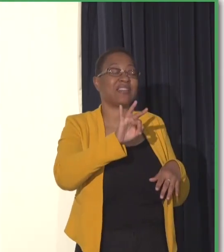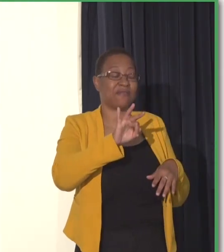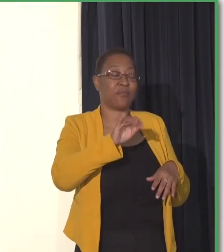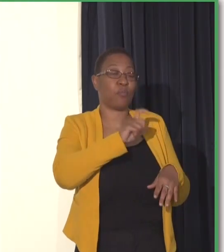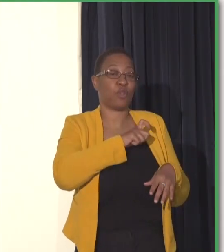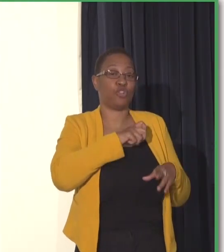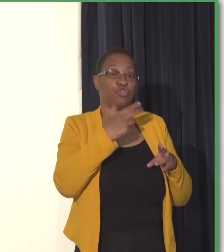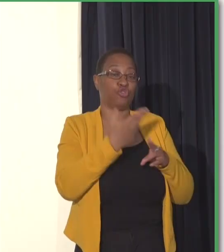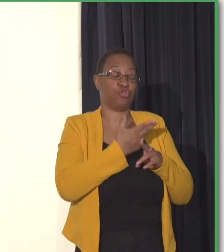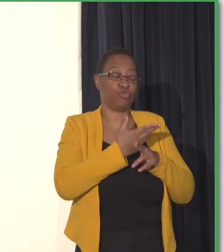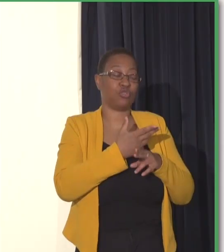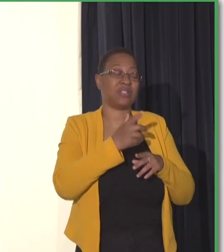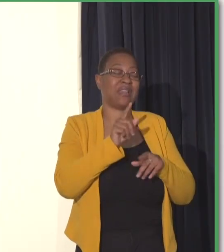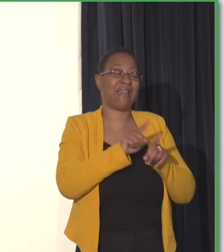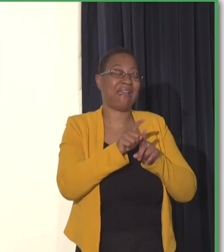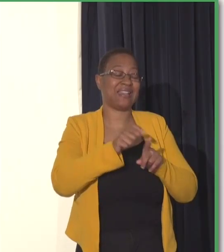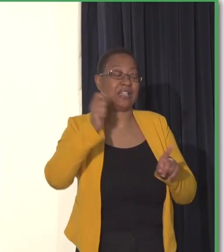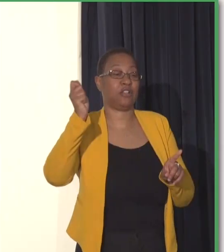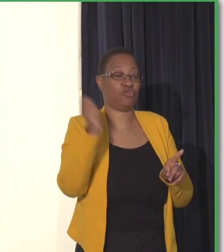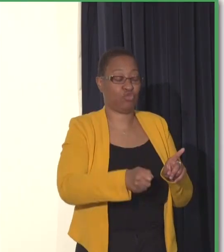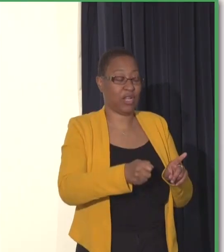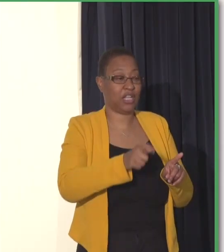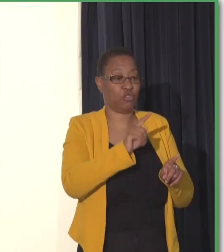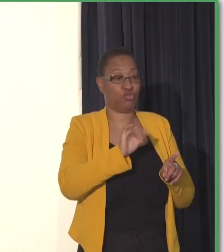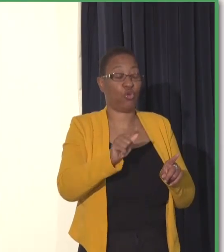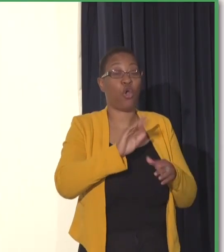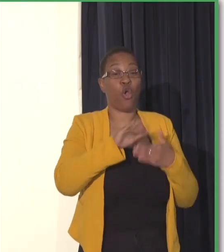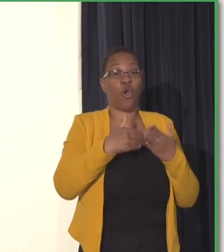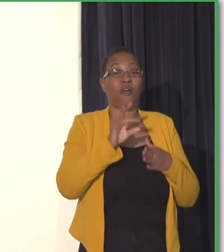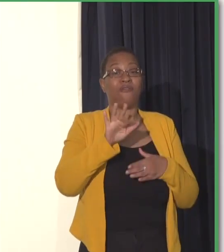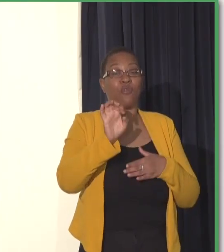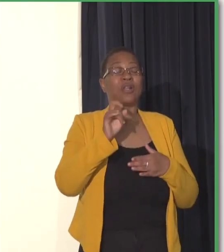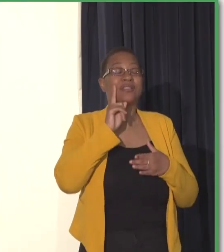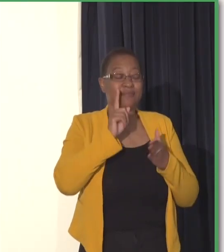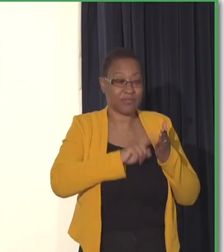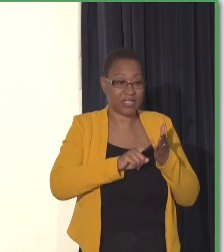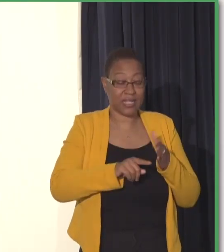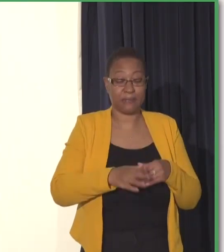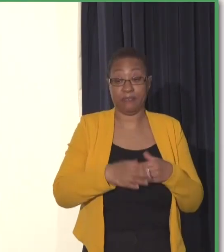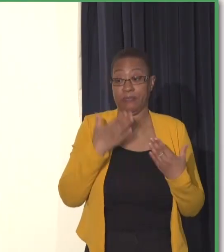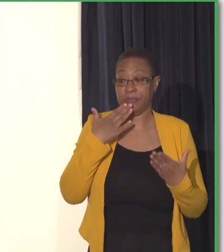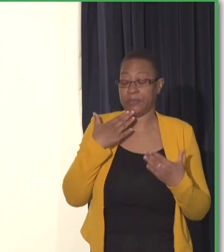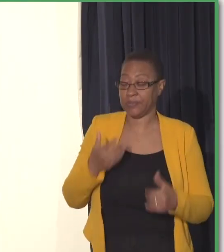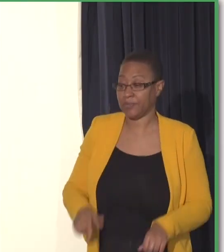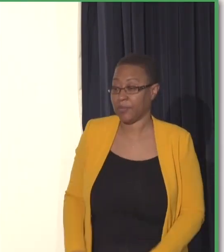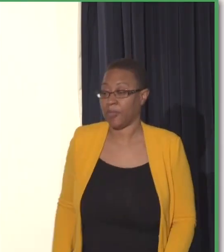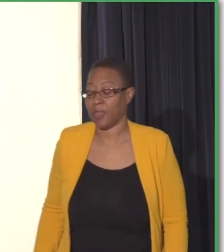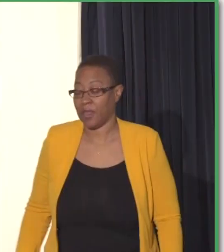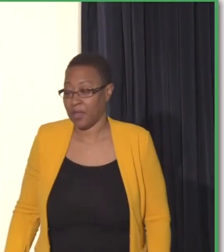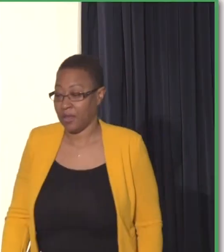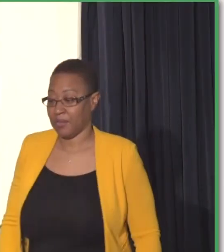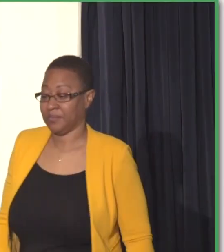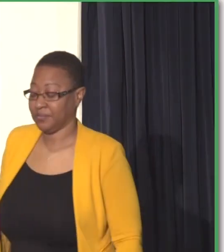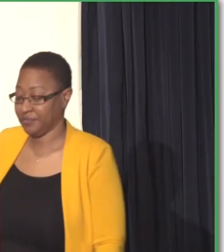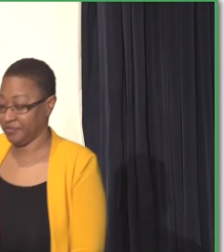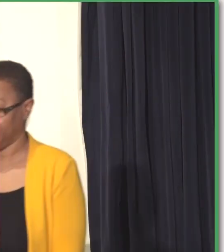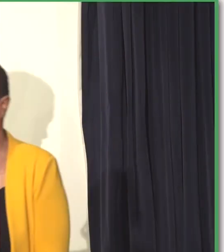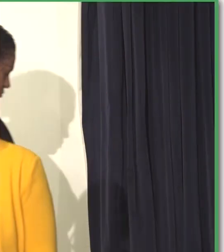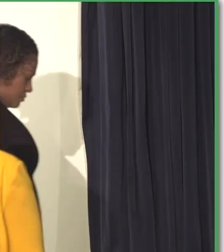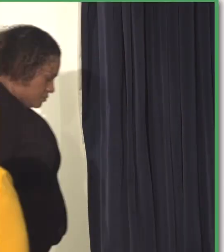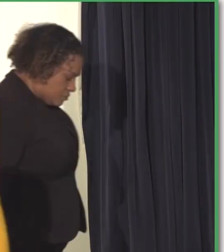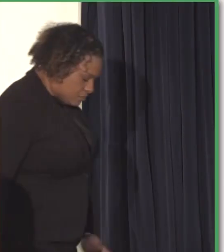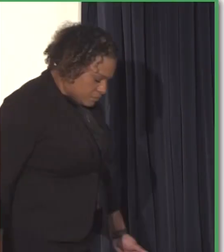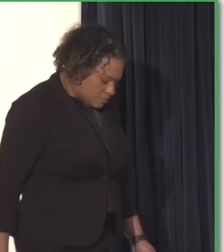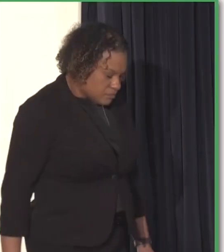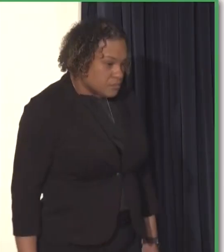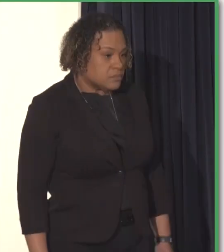all force is investigated. okay, thank you. You're welcome. Thank you very kindly. Secretary report. Oh, excuse me. I